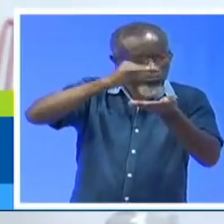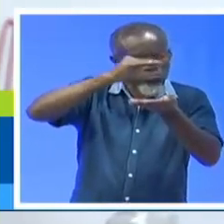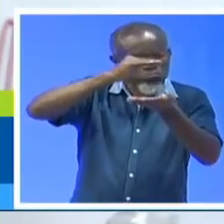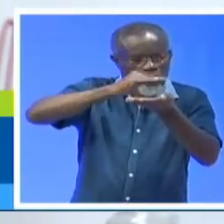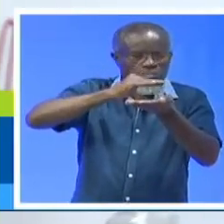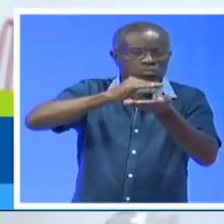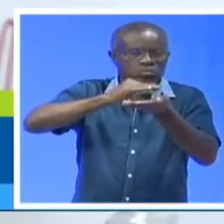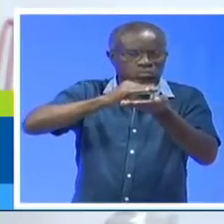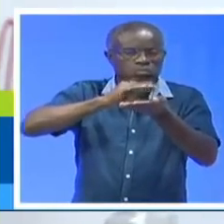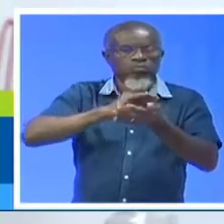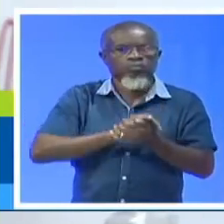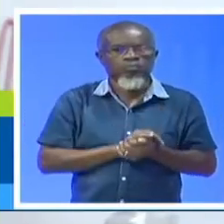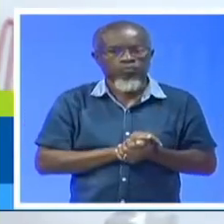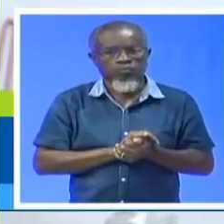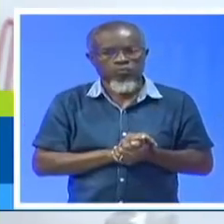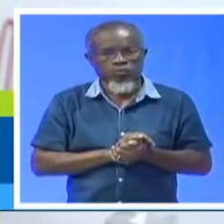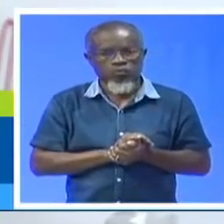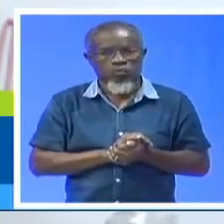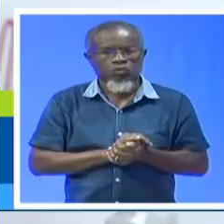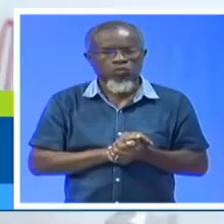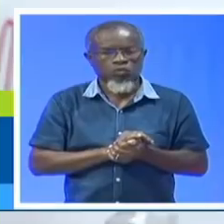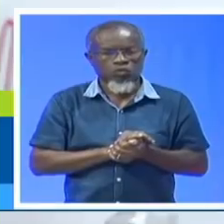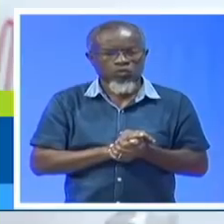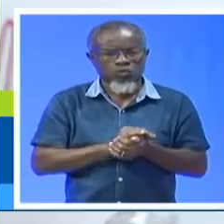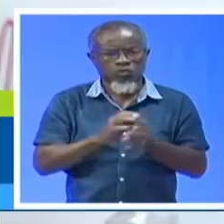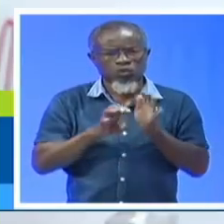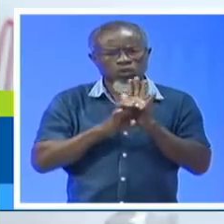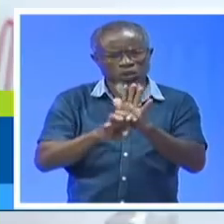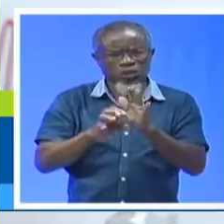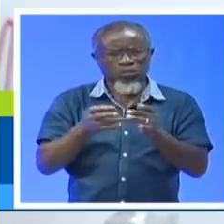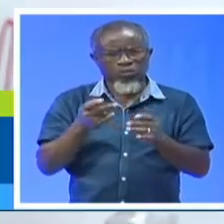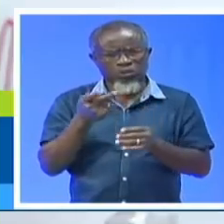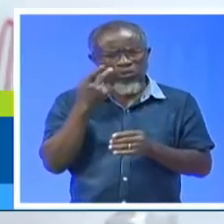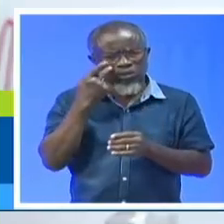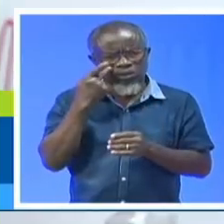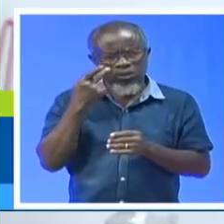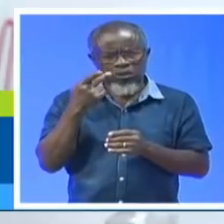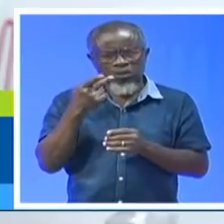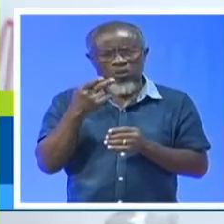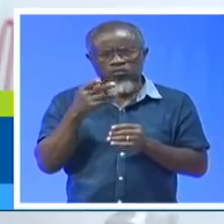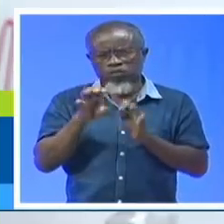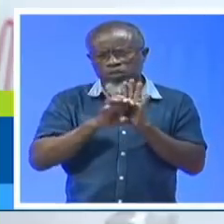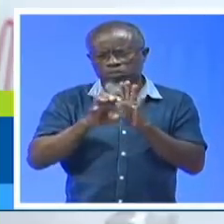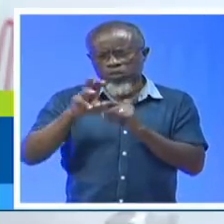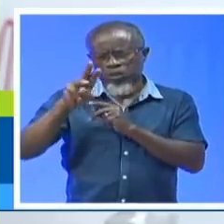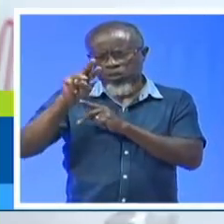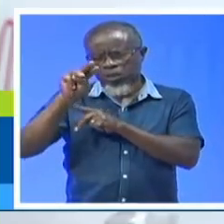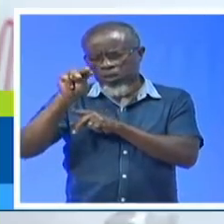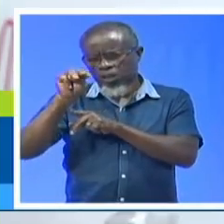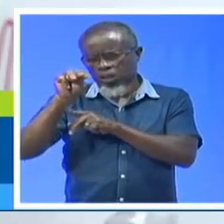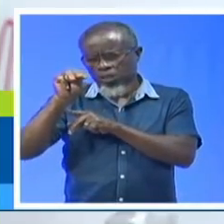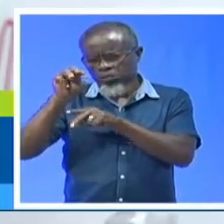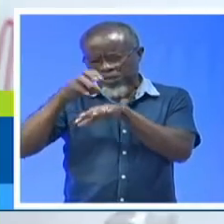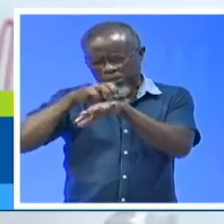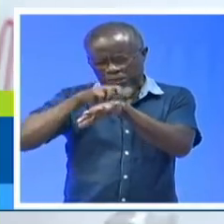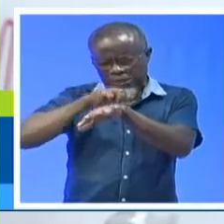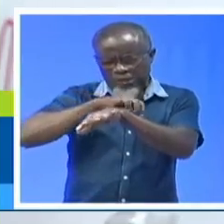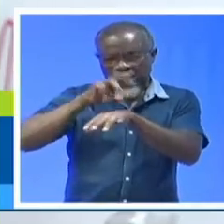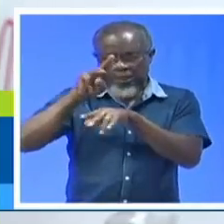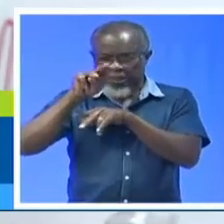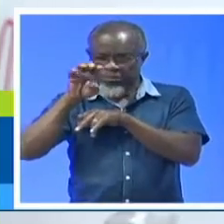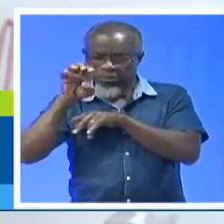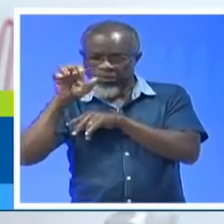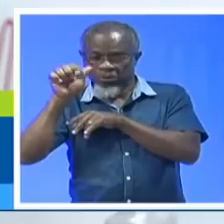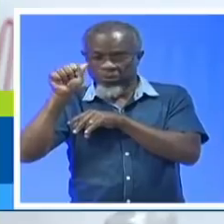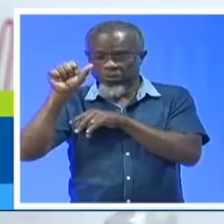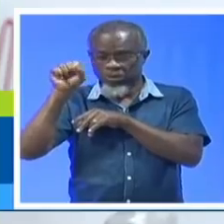an example of what herd immunity actually looks like. When last have you seen a measles case in Trinidad? That's herd immunity. That's us looking at